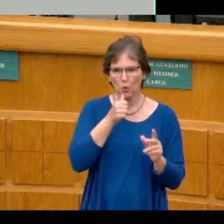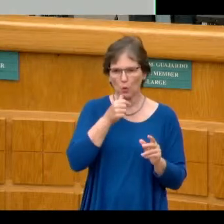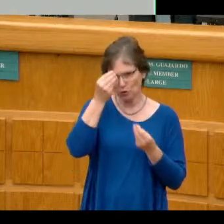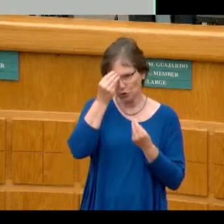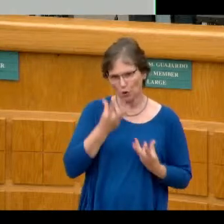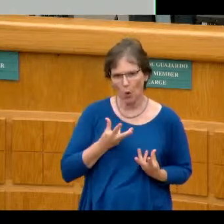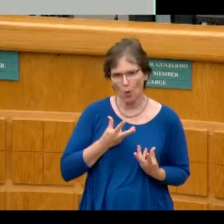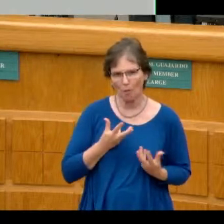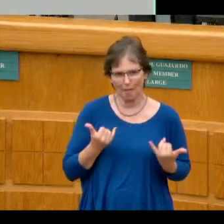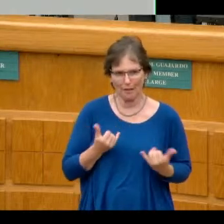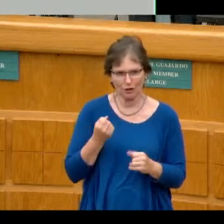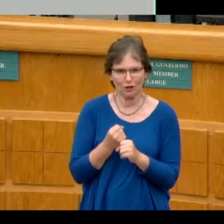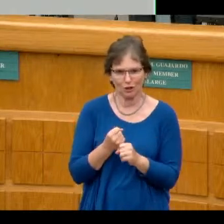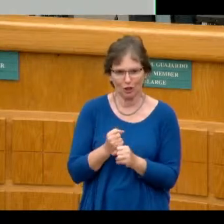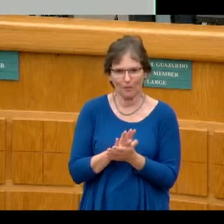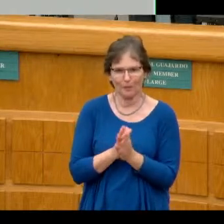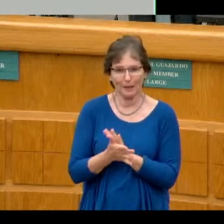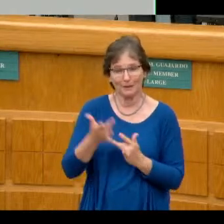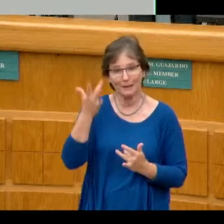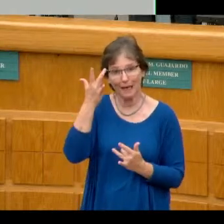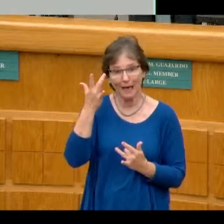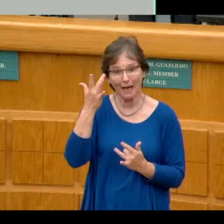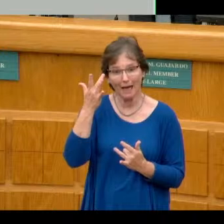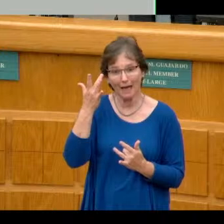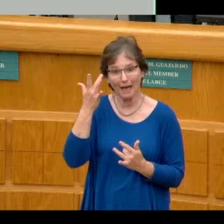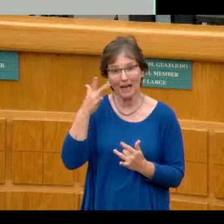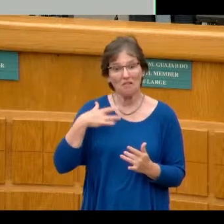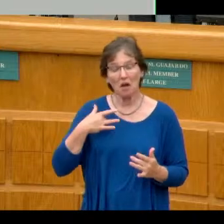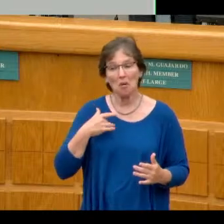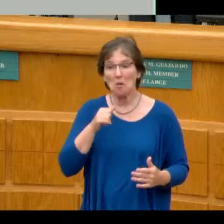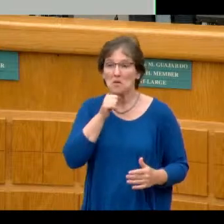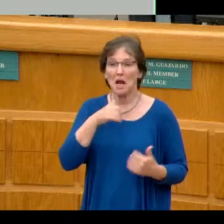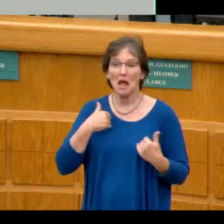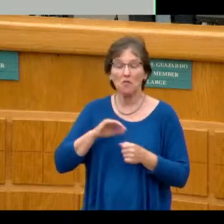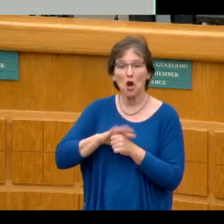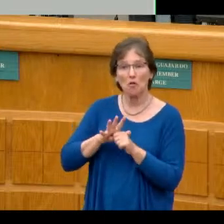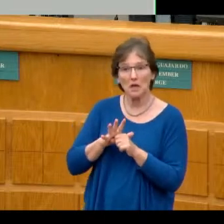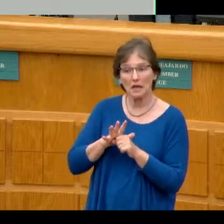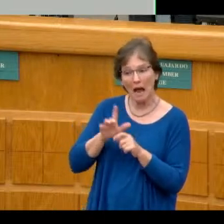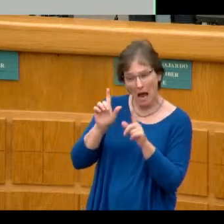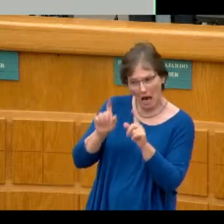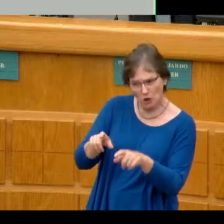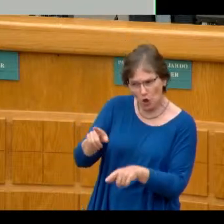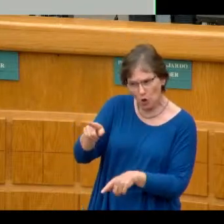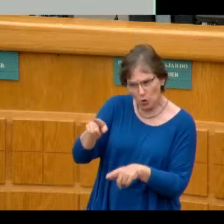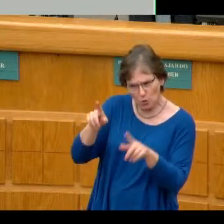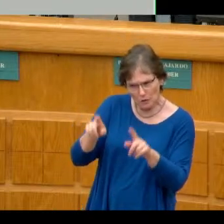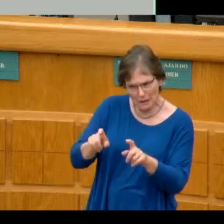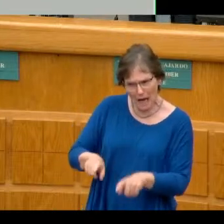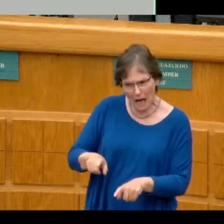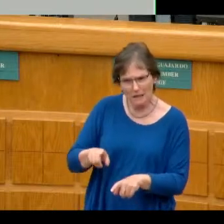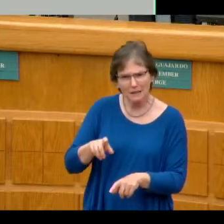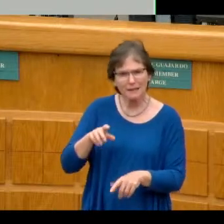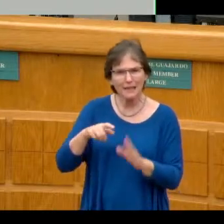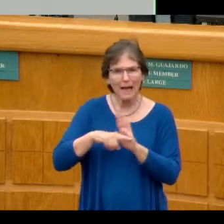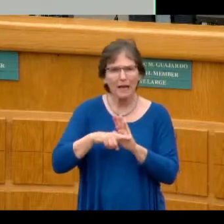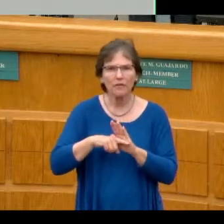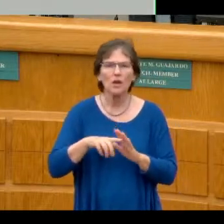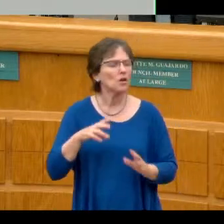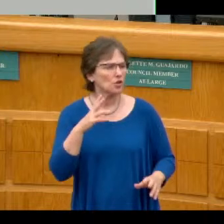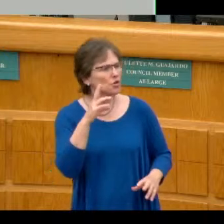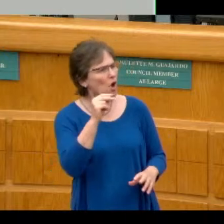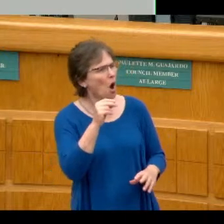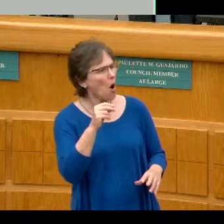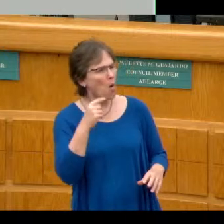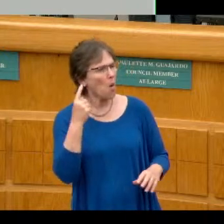wearing masks and making sure we wash our hands and self-isolate when we're exposed to people that are symptomatic or